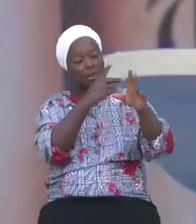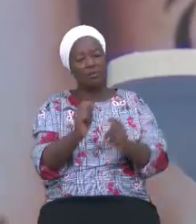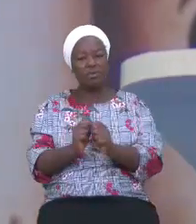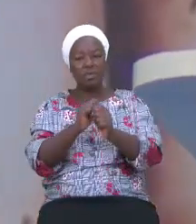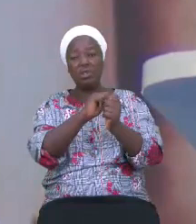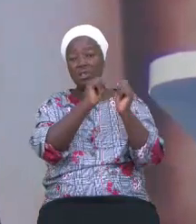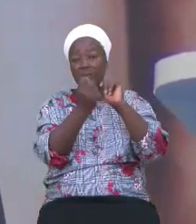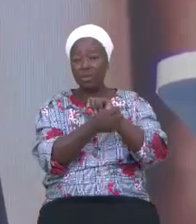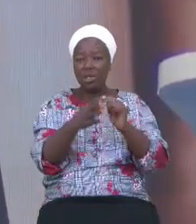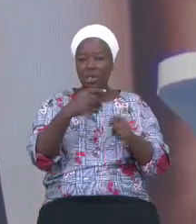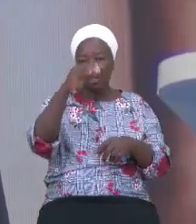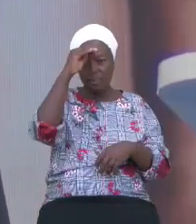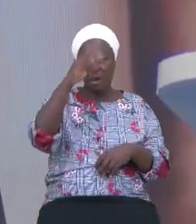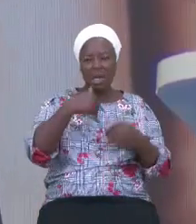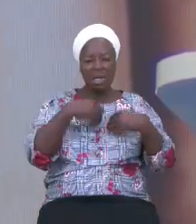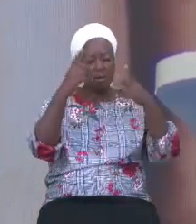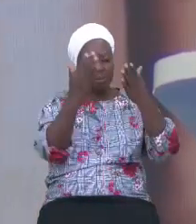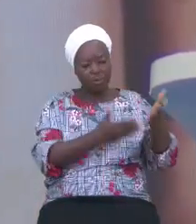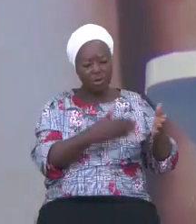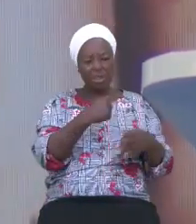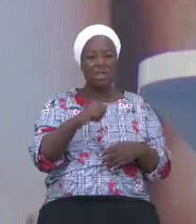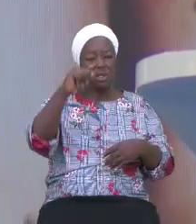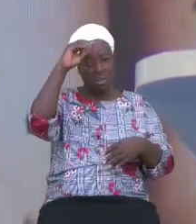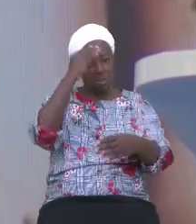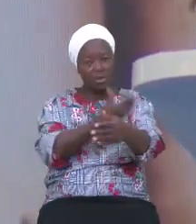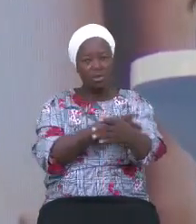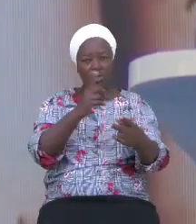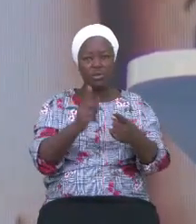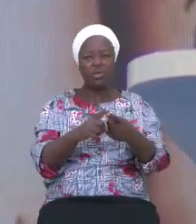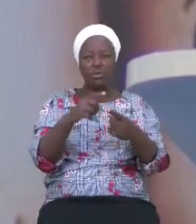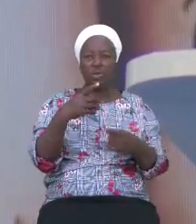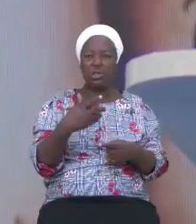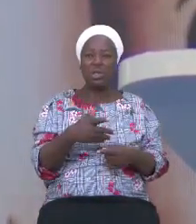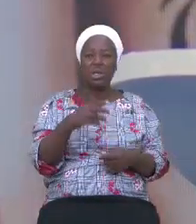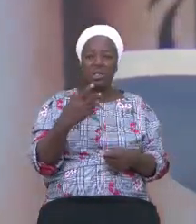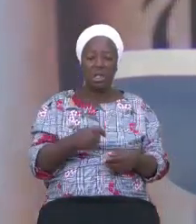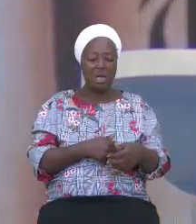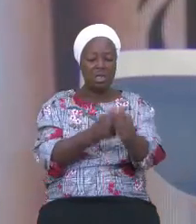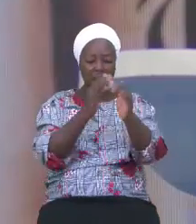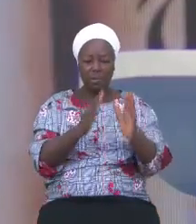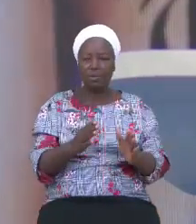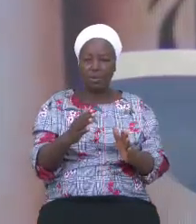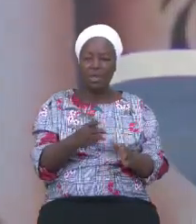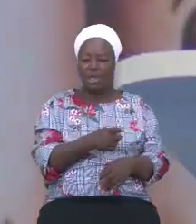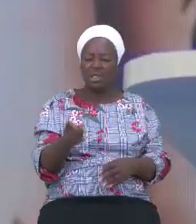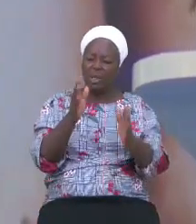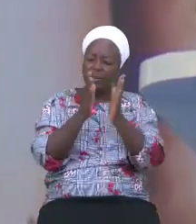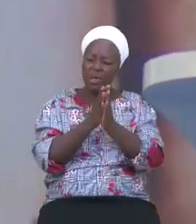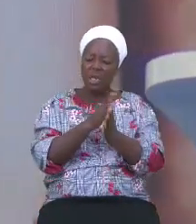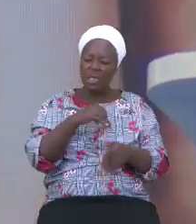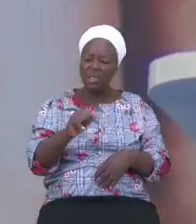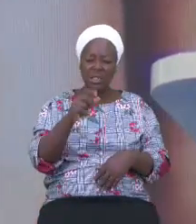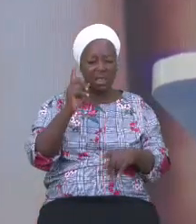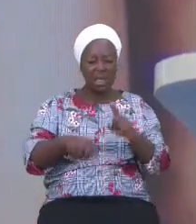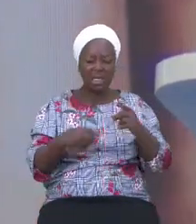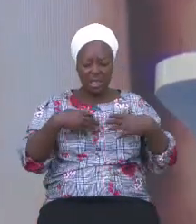has brought his child, his son, to the 9 disciples. They prayed and they could not heal